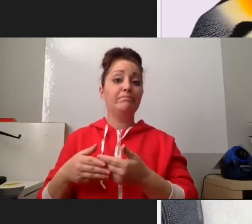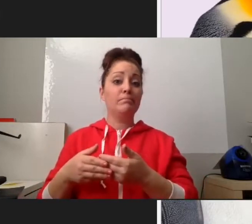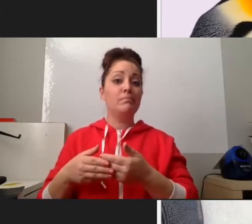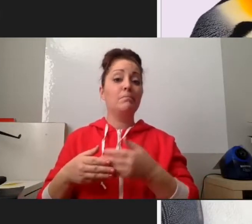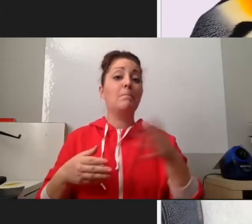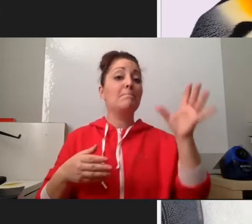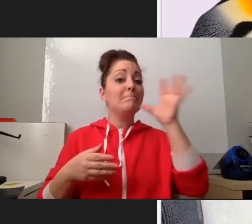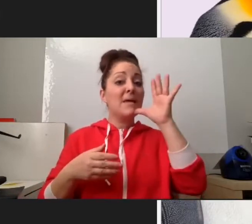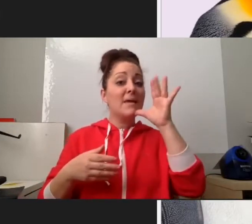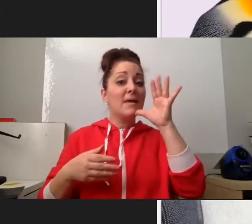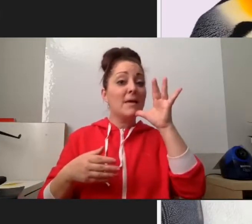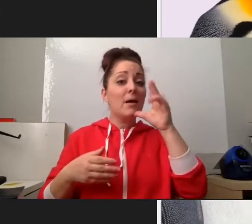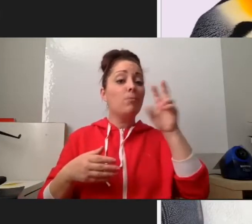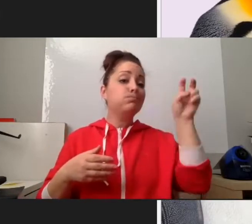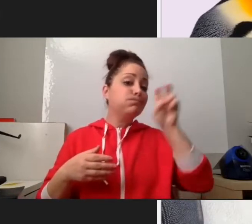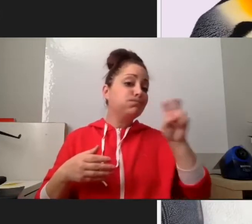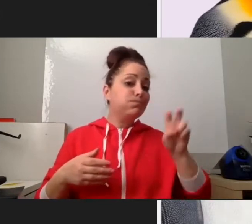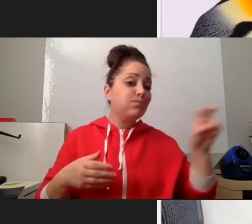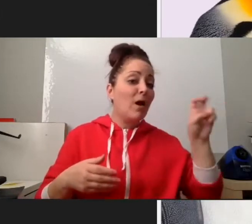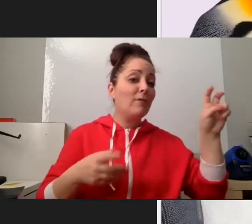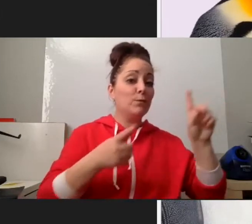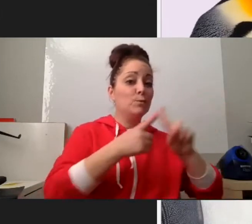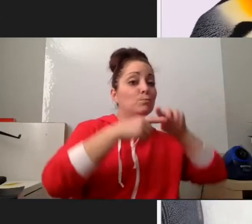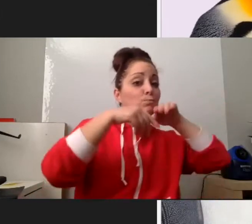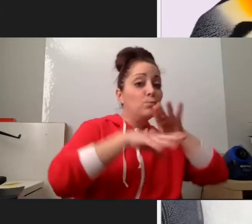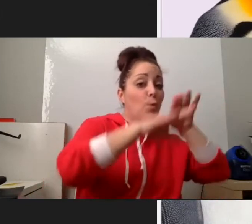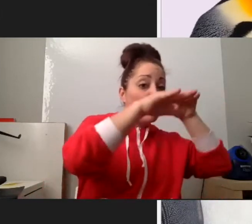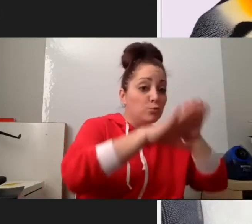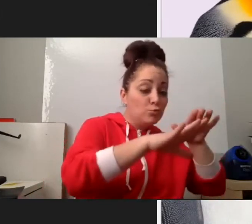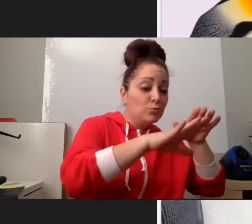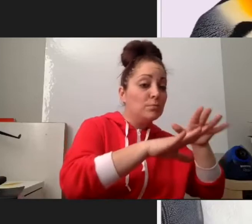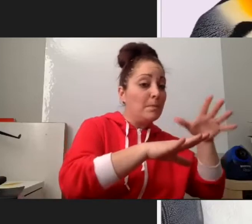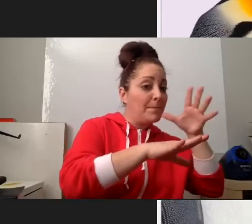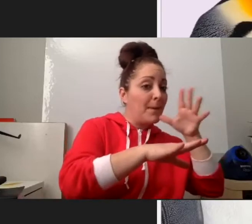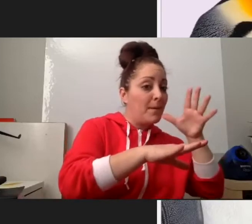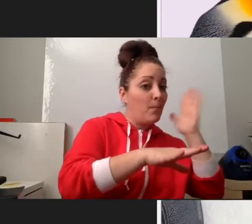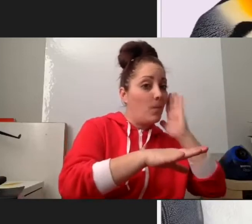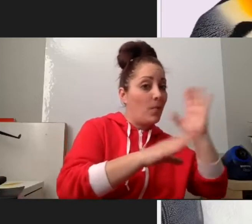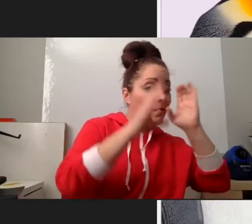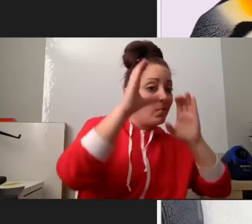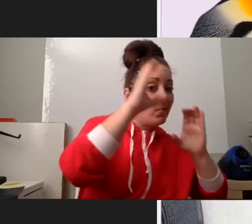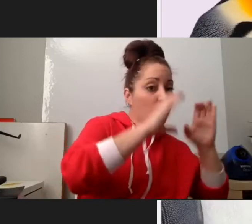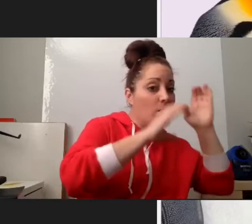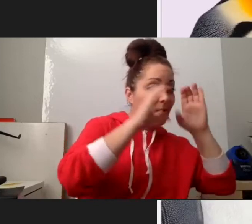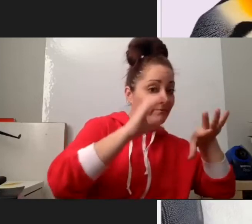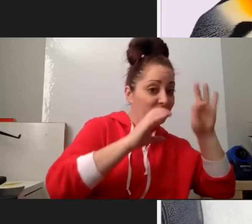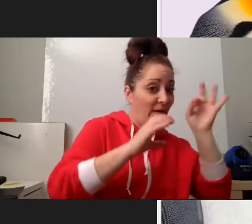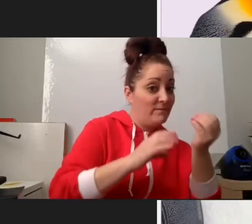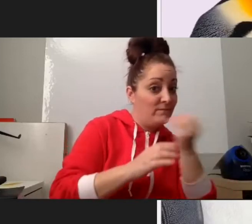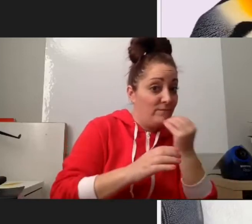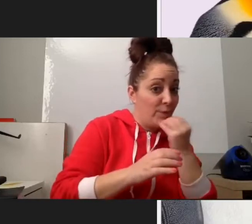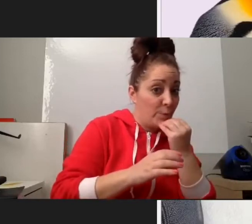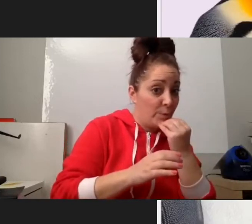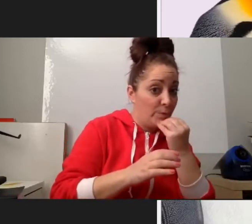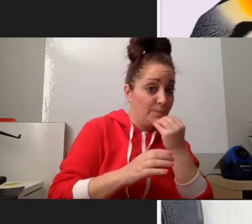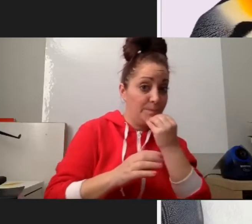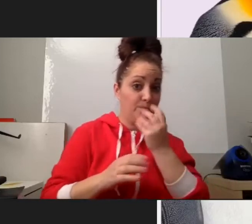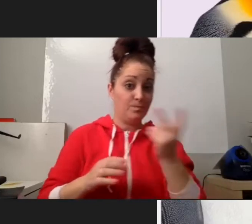penguin stays with the egg, while the mother penguin travels to the sea to find